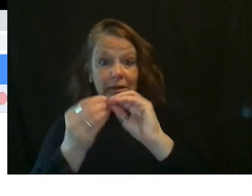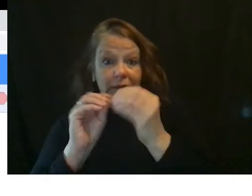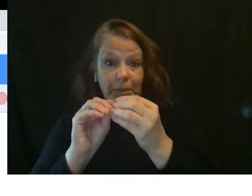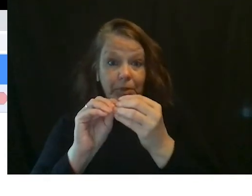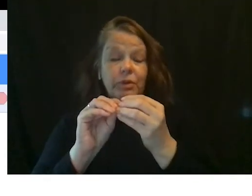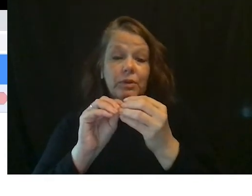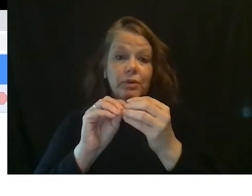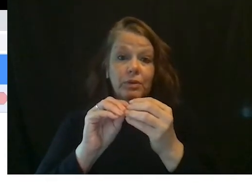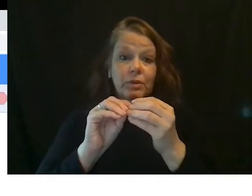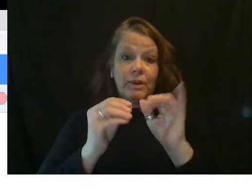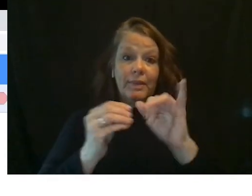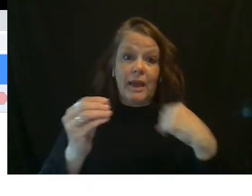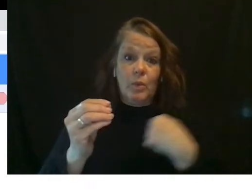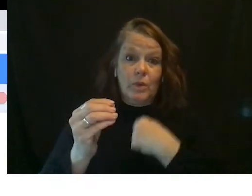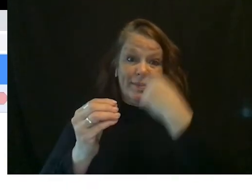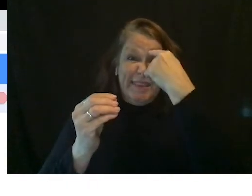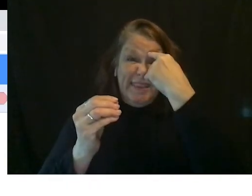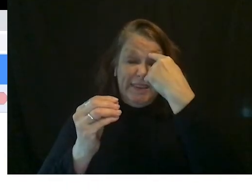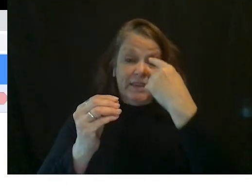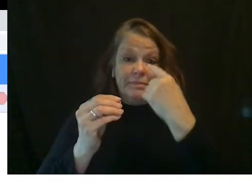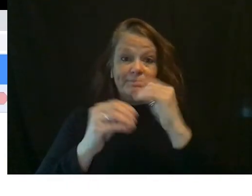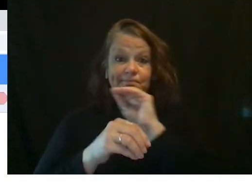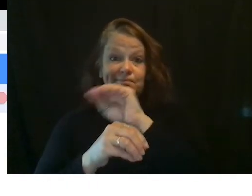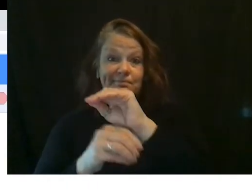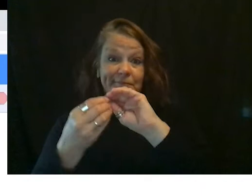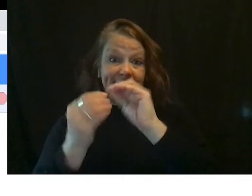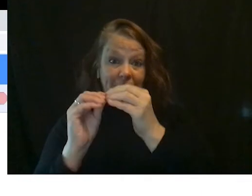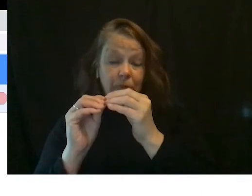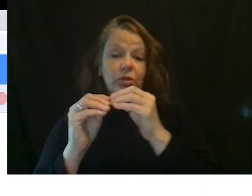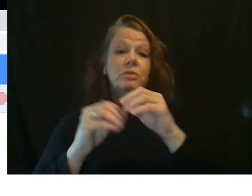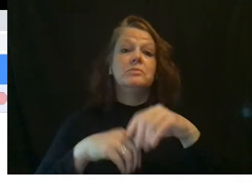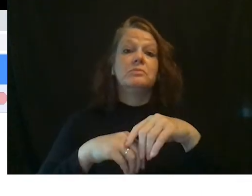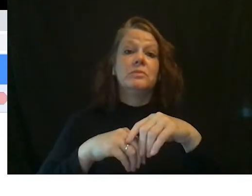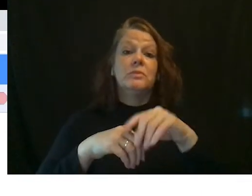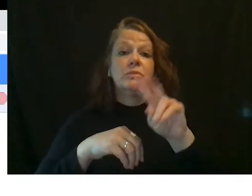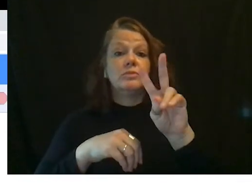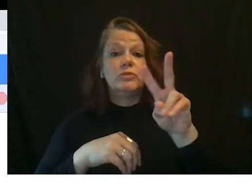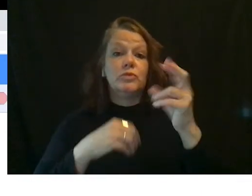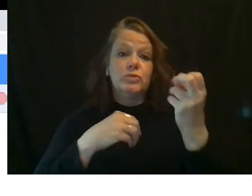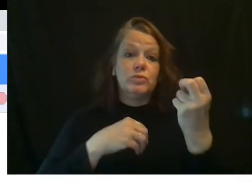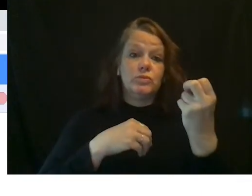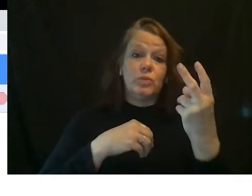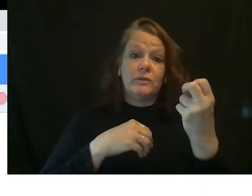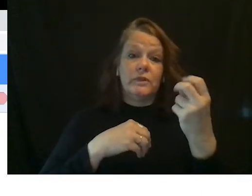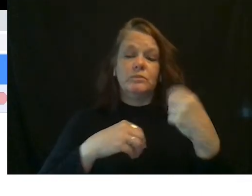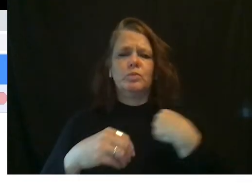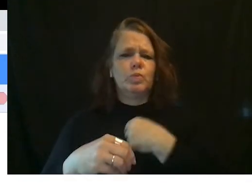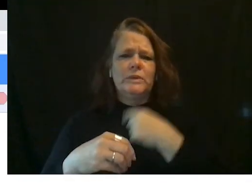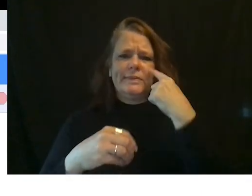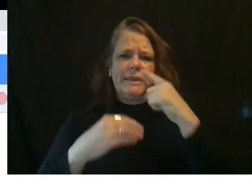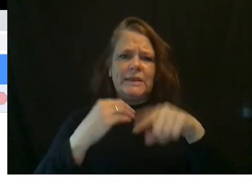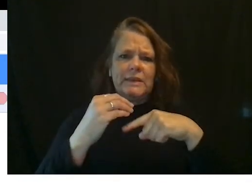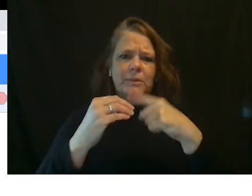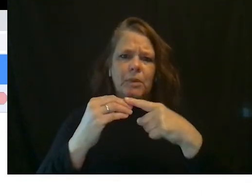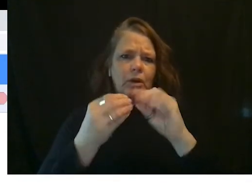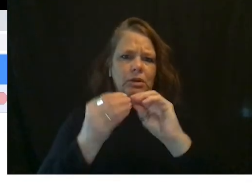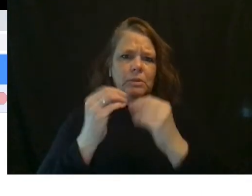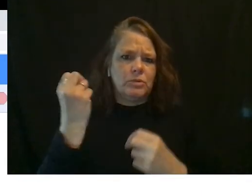of. And so this is where we put in the number that we're thinking of. So for this example, let's do 12. We're thinking of the number 12.